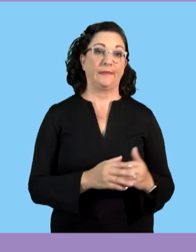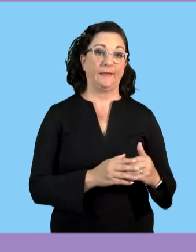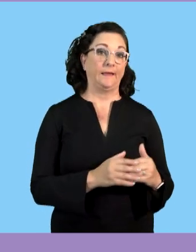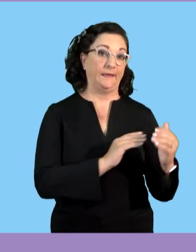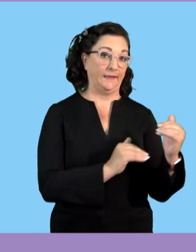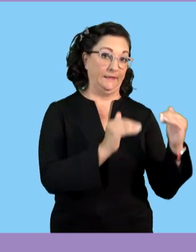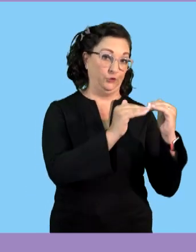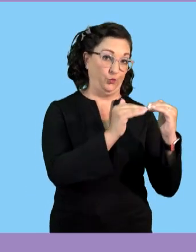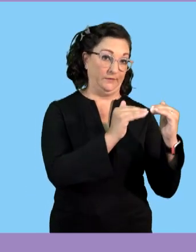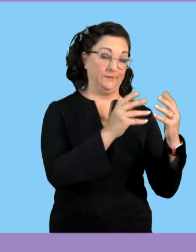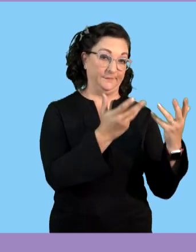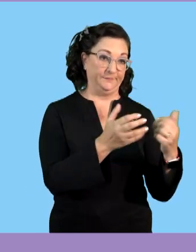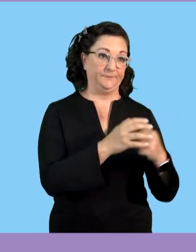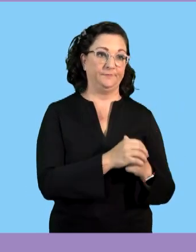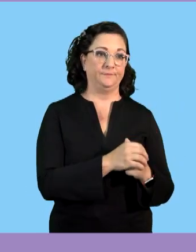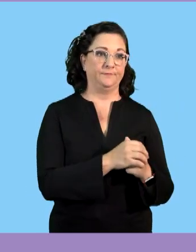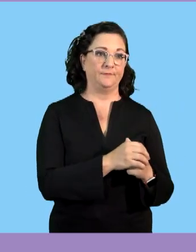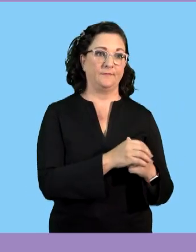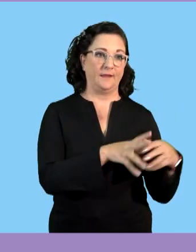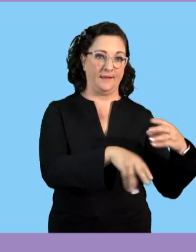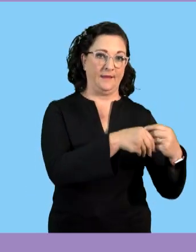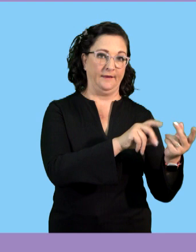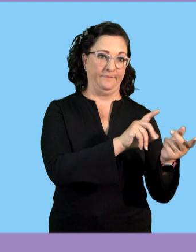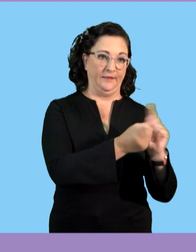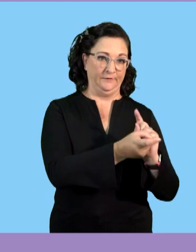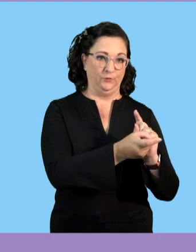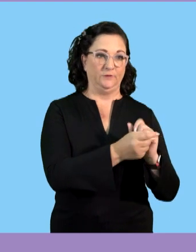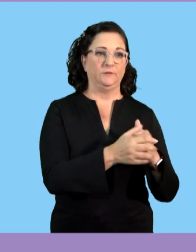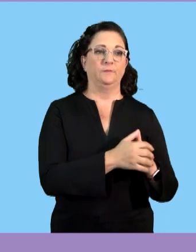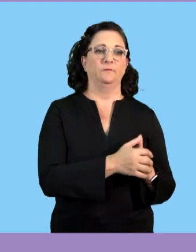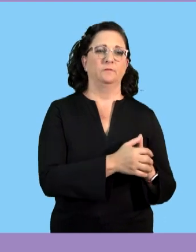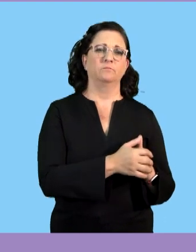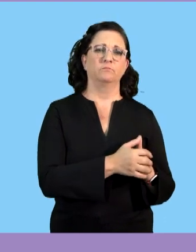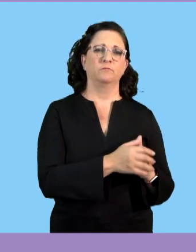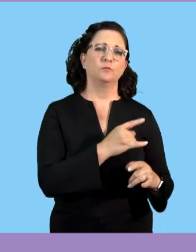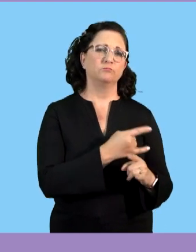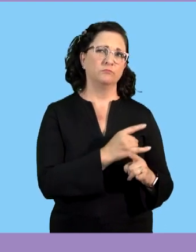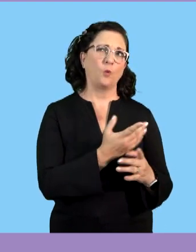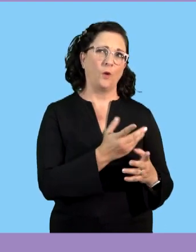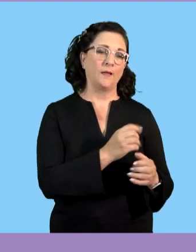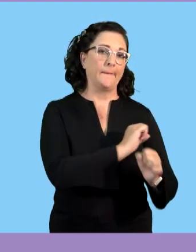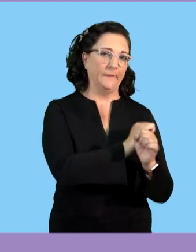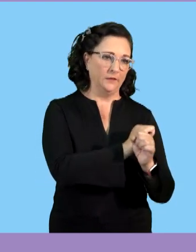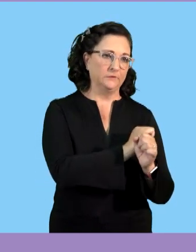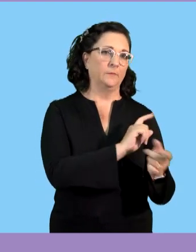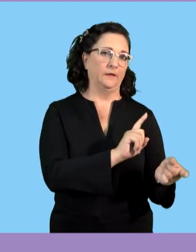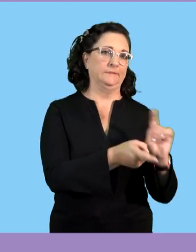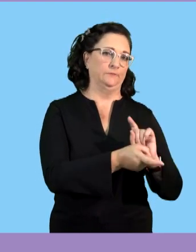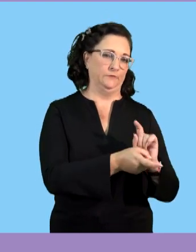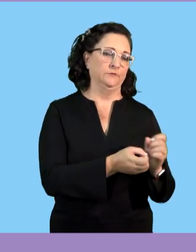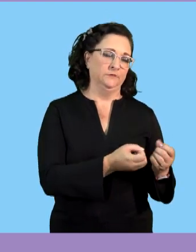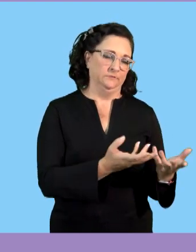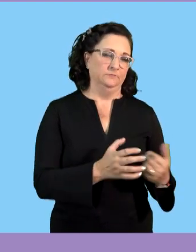at equation. We also looked at the additive inverse, and we were also talking a lot about the